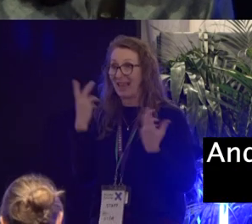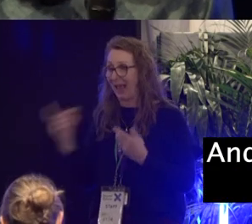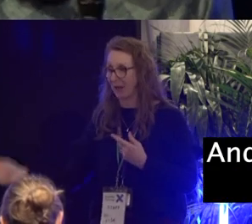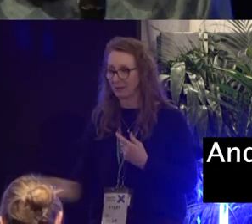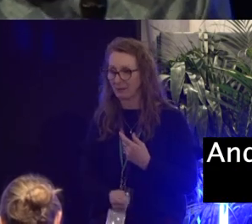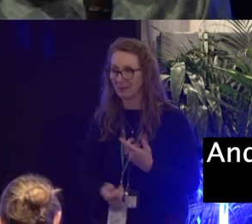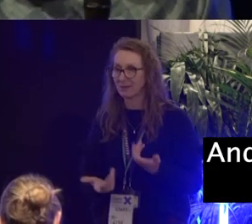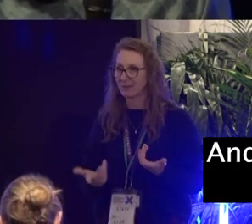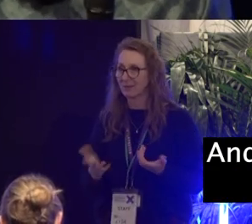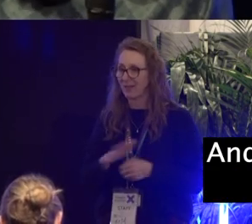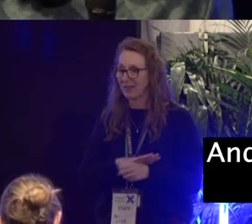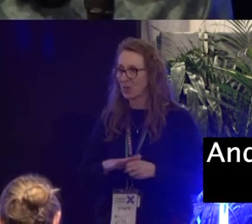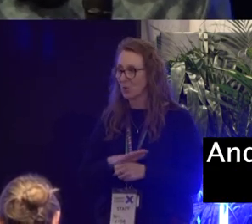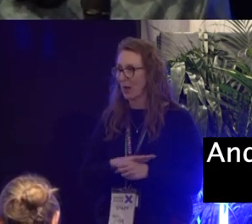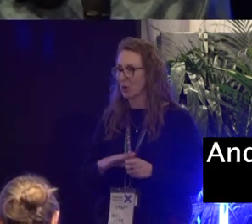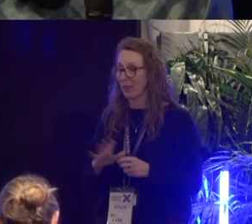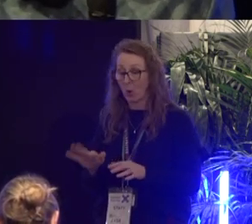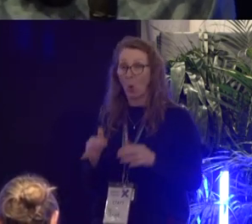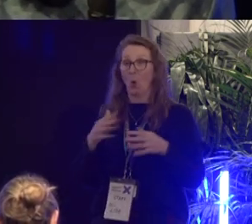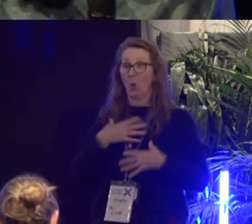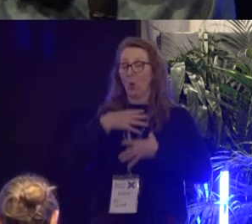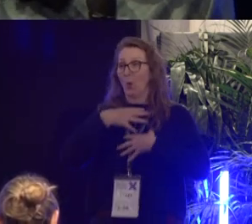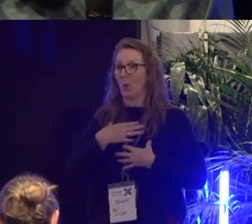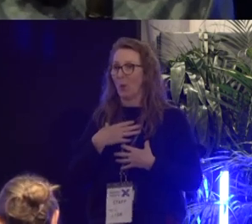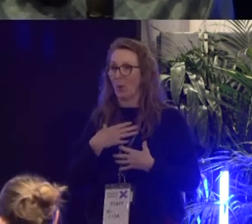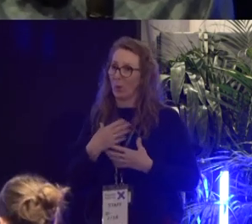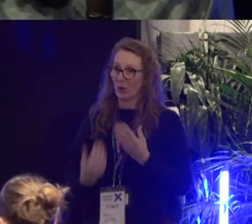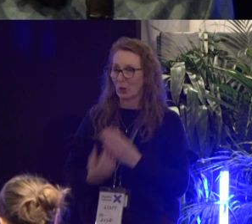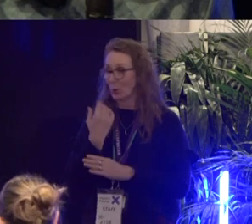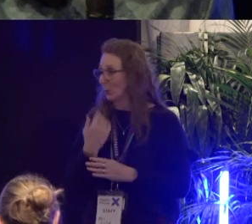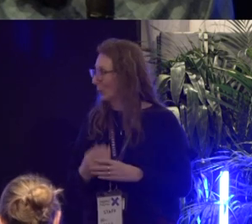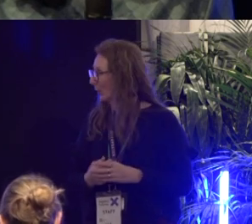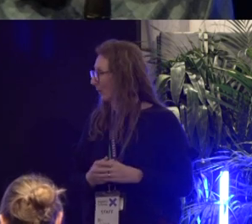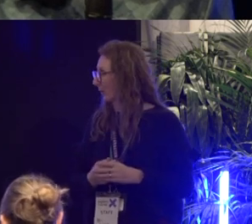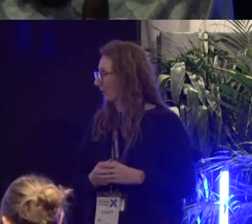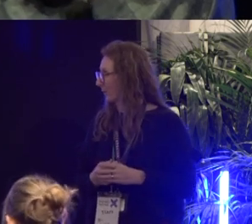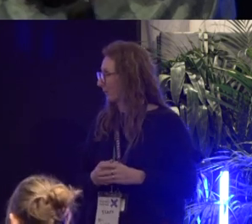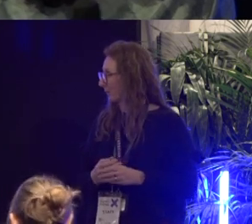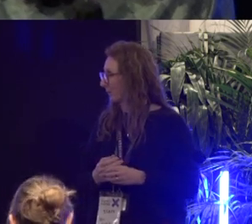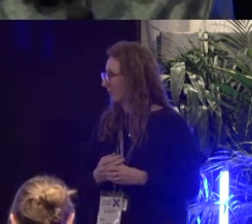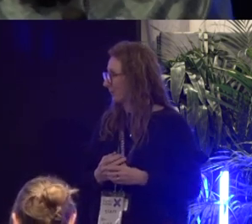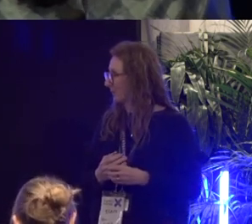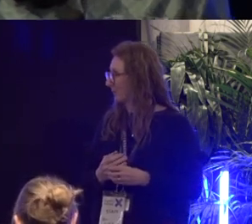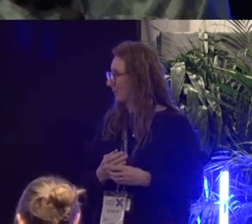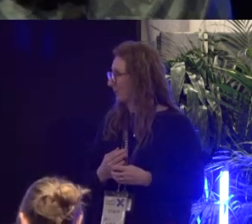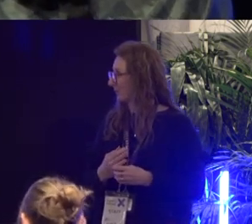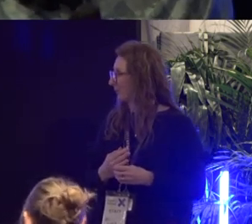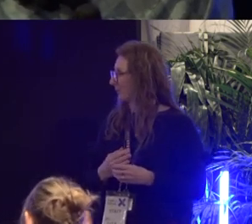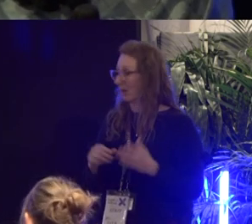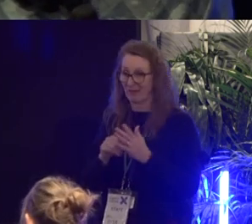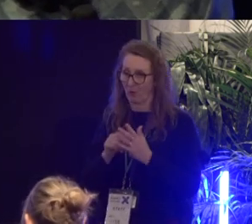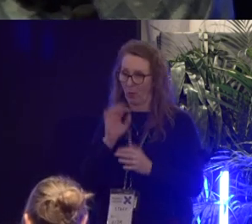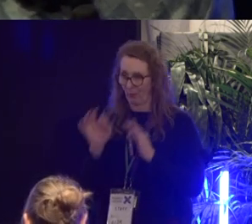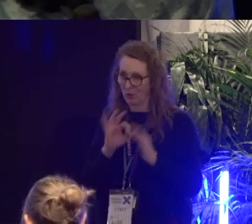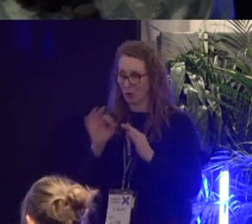and you've got 100,000 people apparently. But yeah, so I think it's still an open question for me.